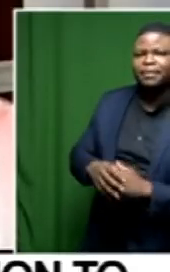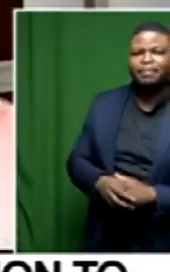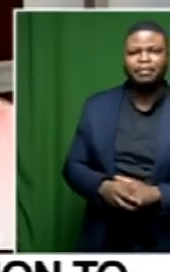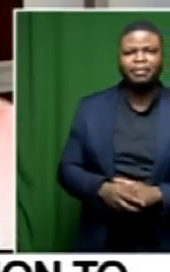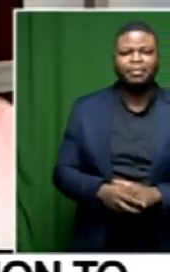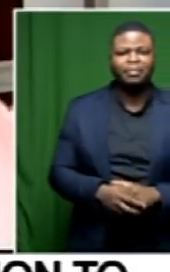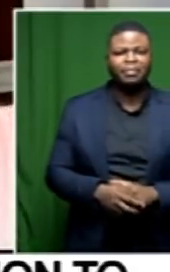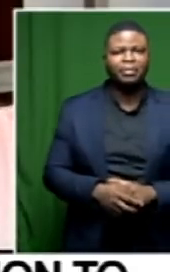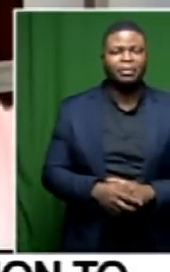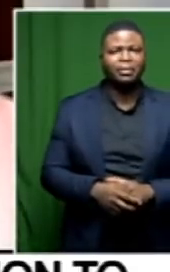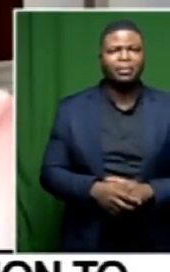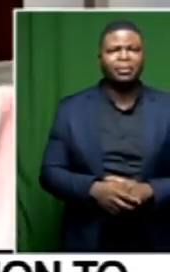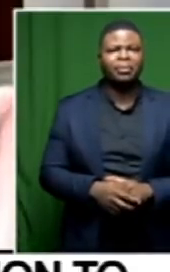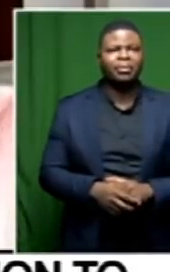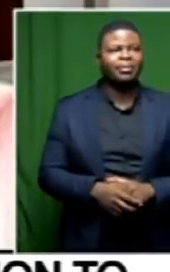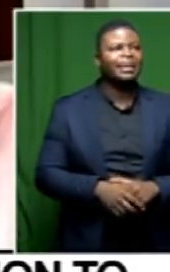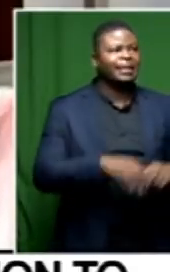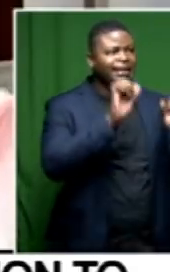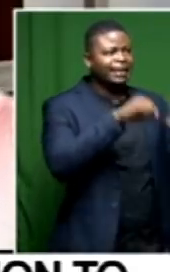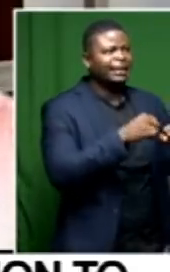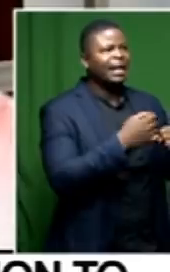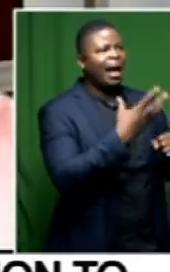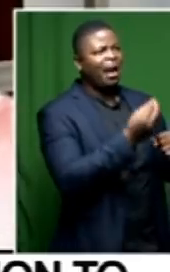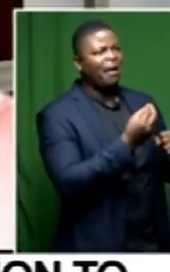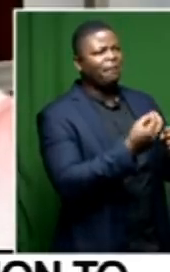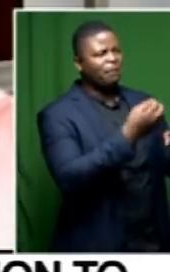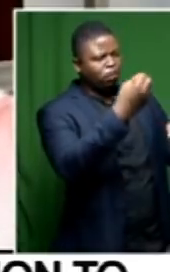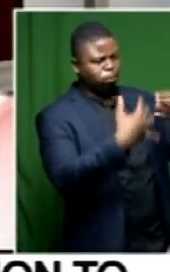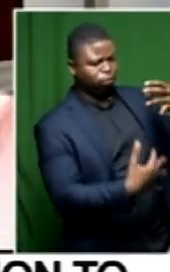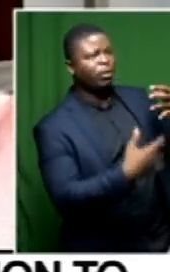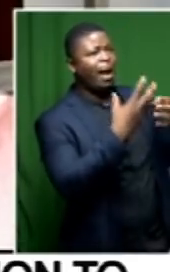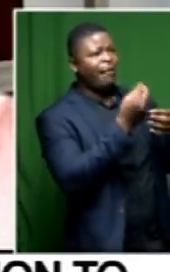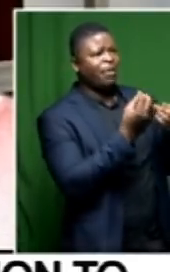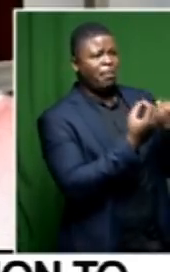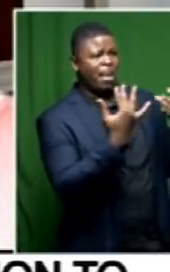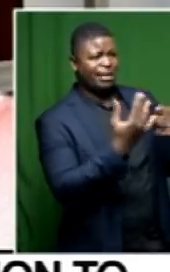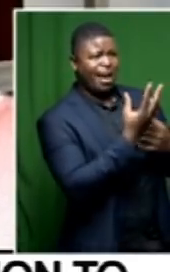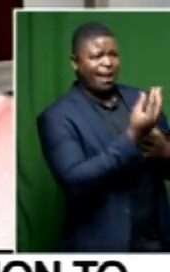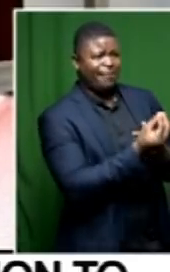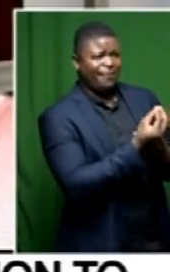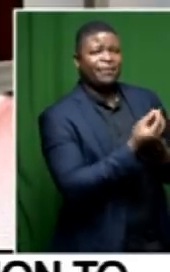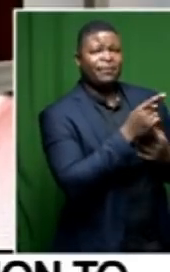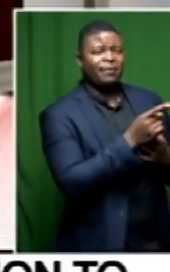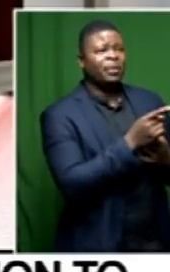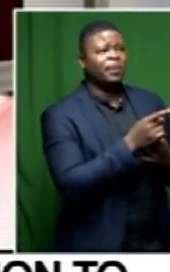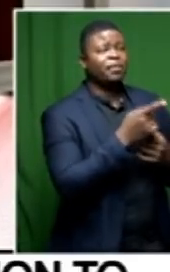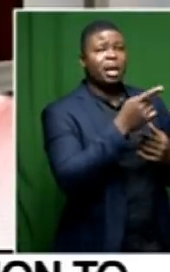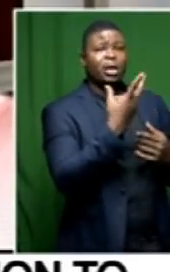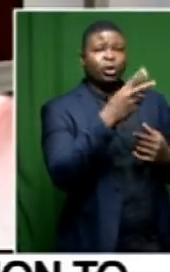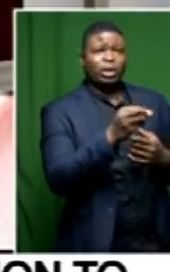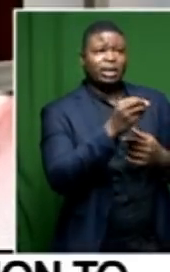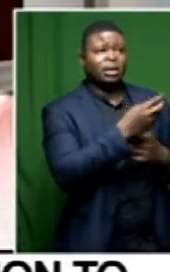There have been several of them. In terms of disclosures, I think in